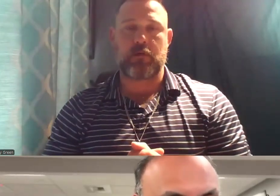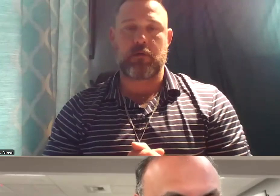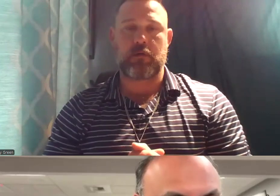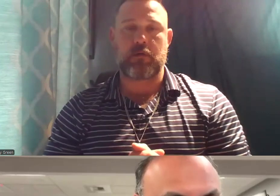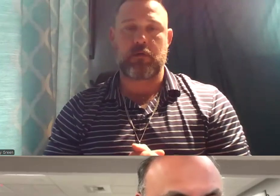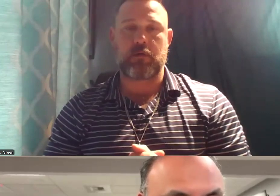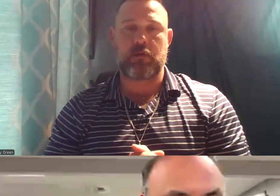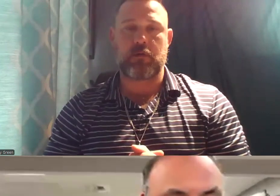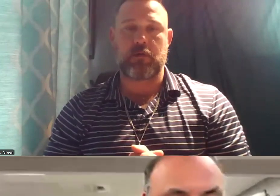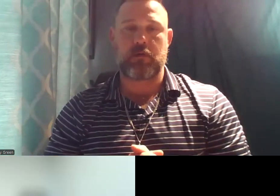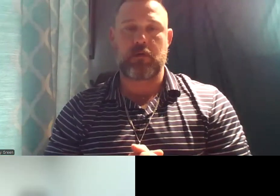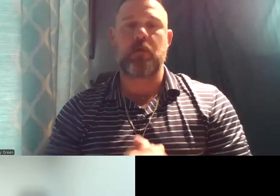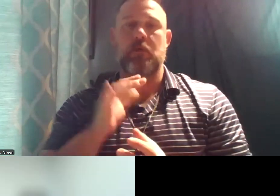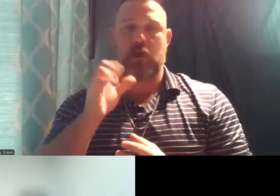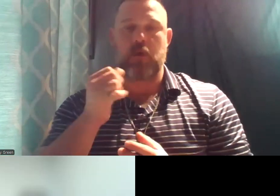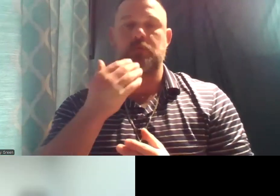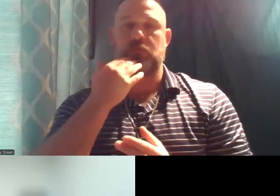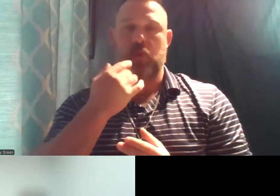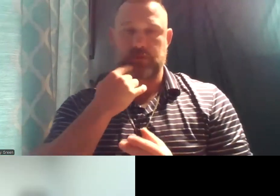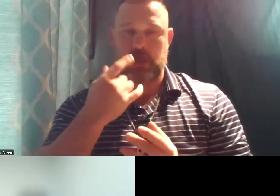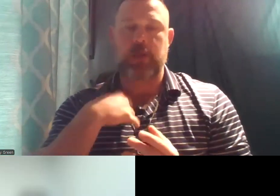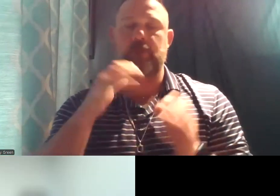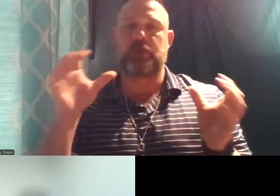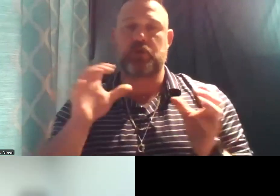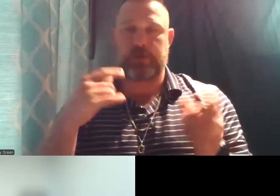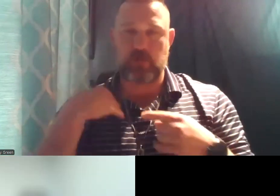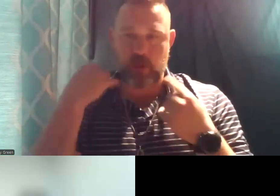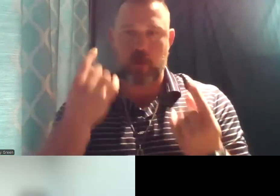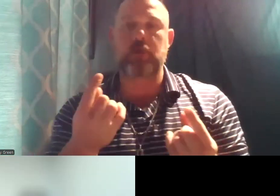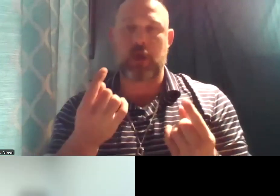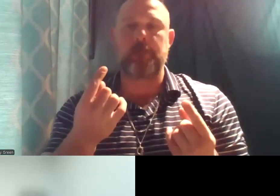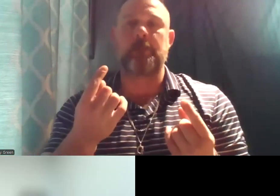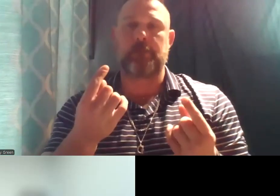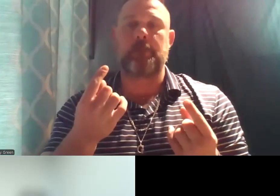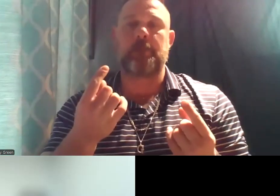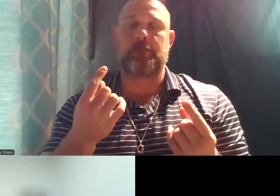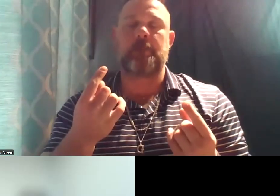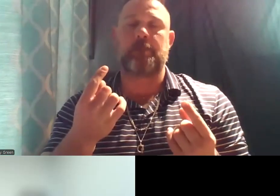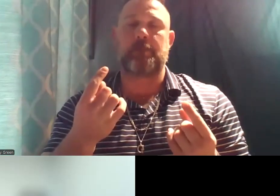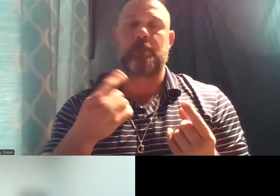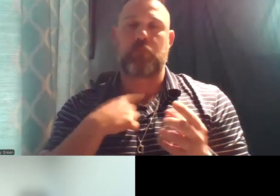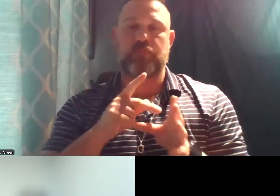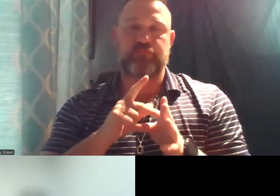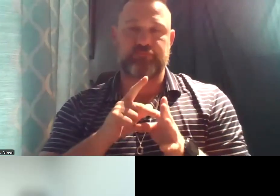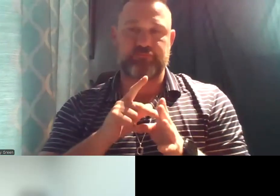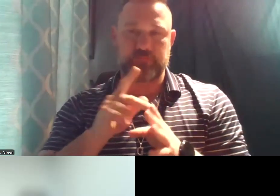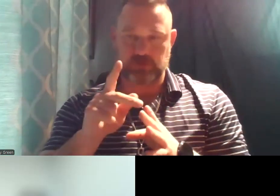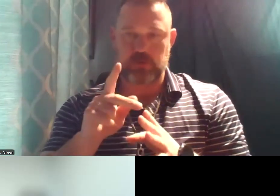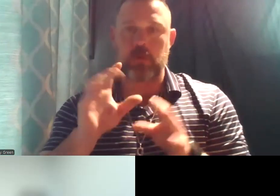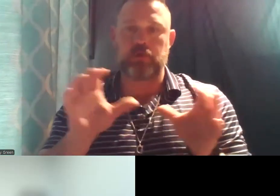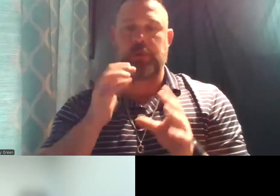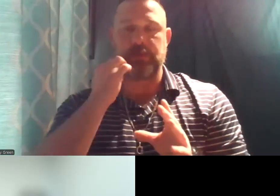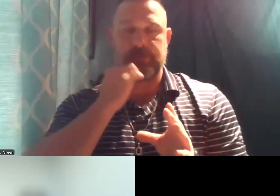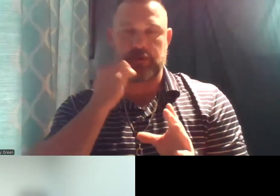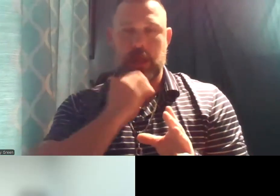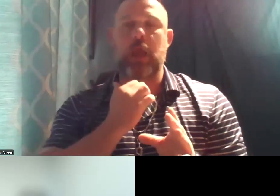Carlos, yeah, well said. I've been doing this for a long time. I'm a professional doing this every